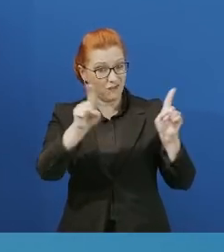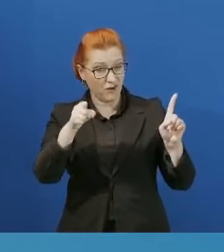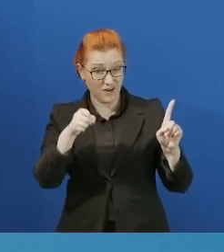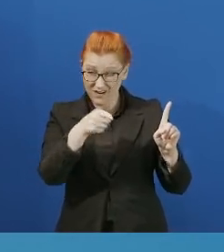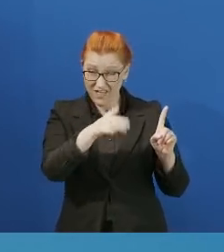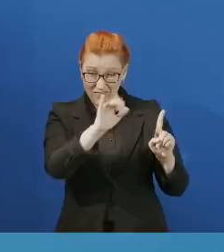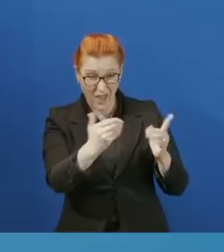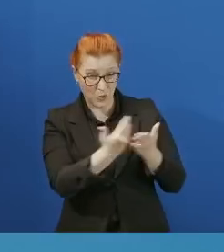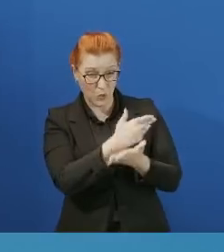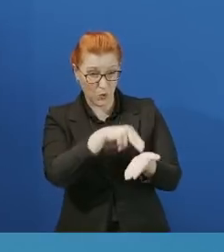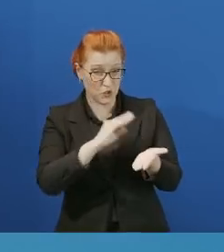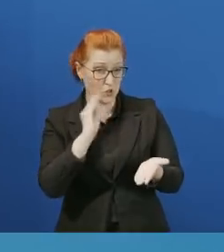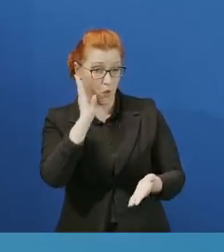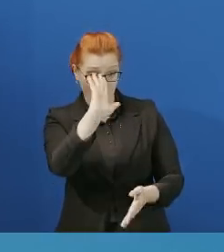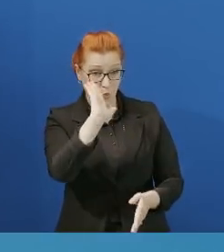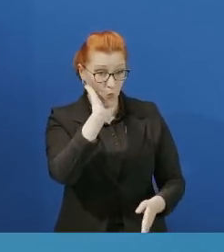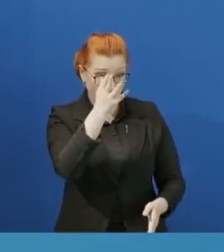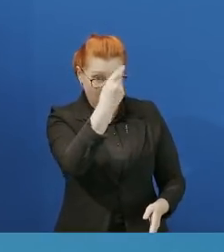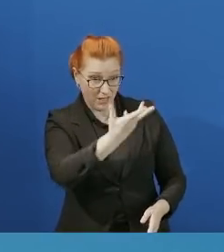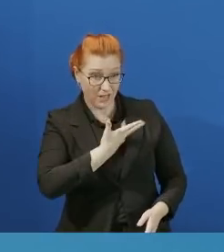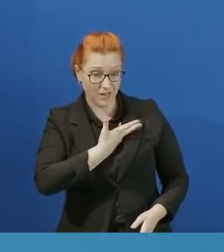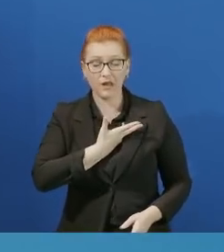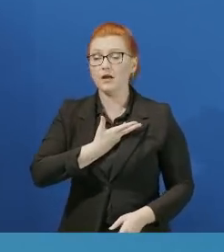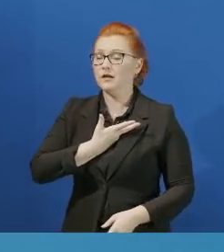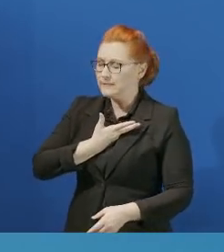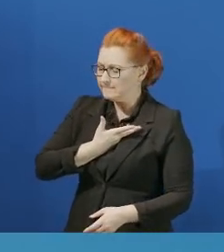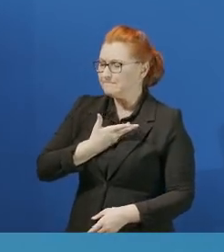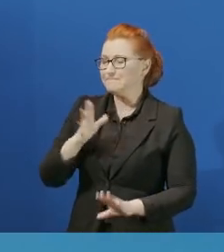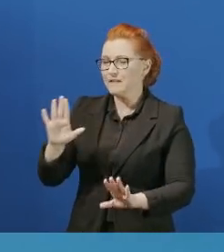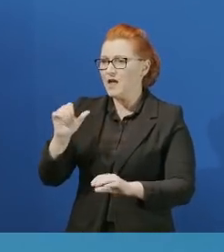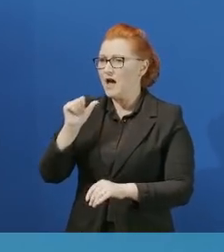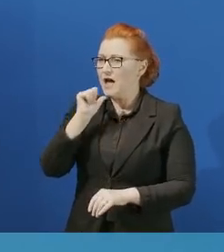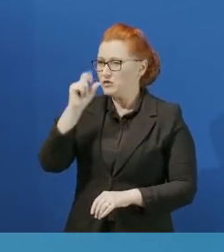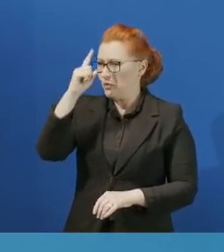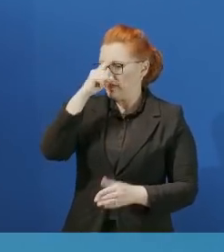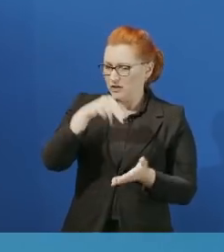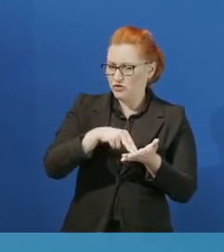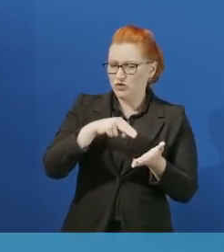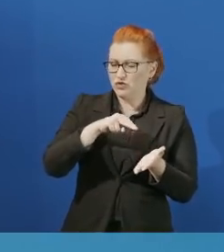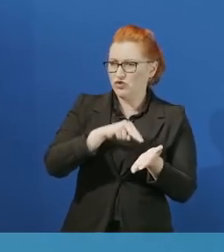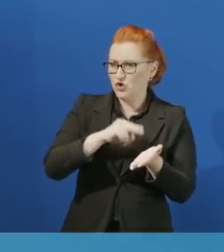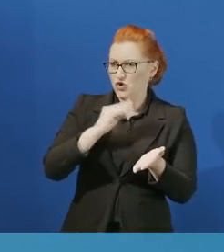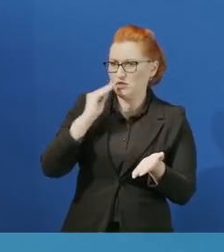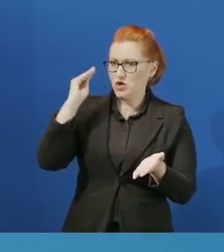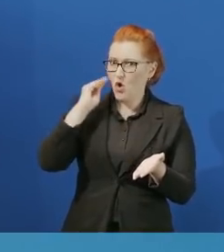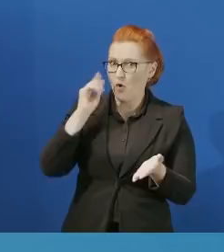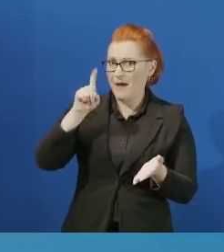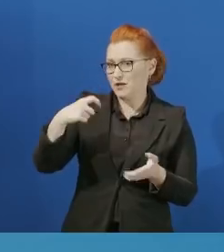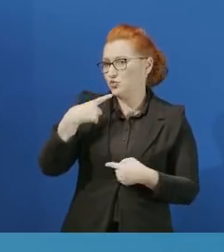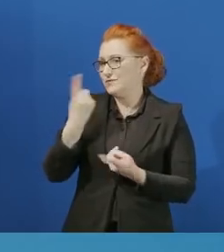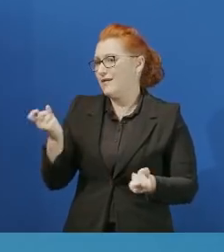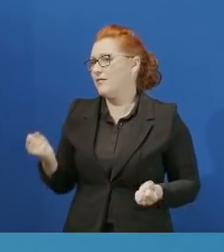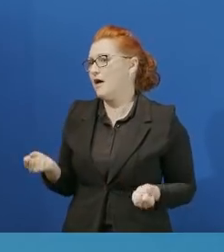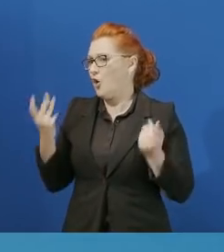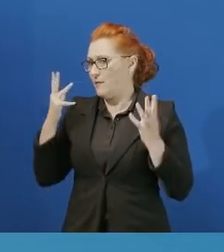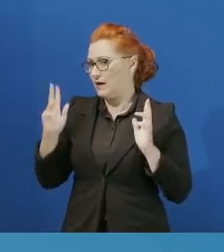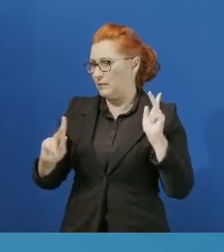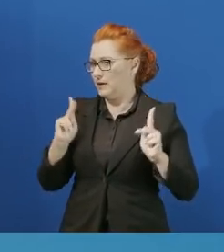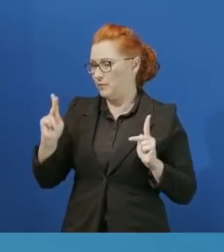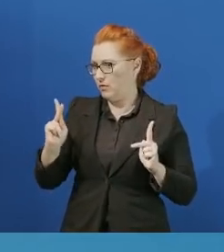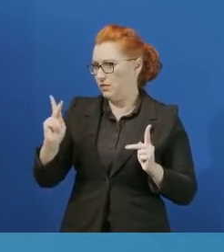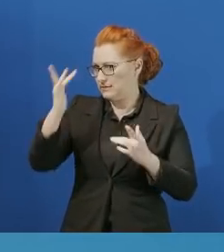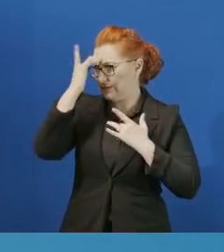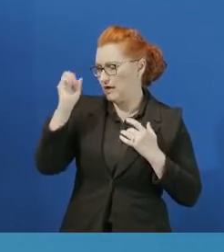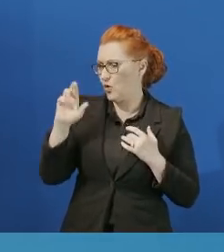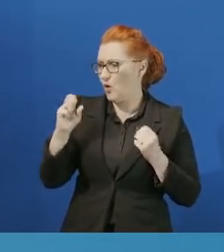that they actually have to release the number of cases or deaths, but we are asking them to be transparent. Why not? That's the